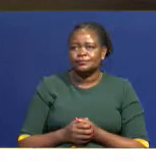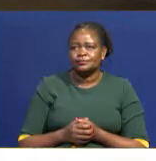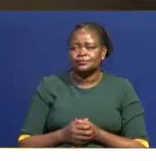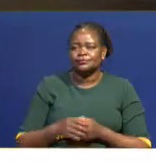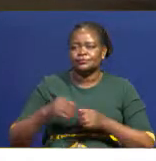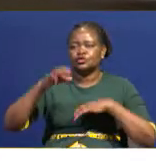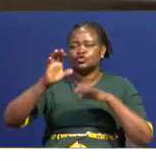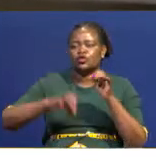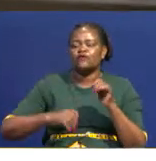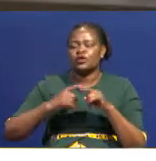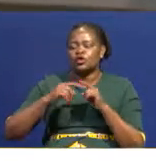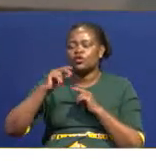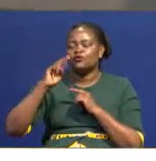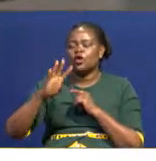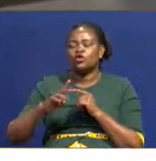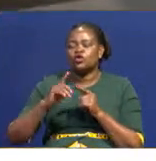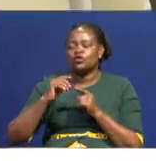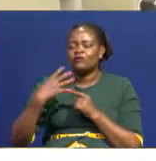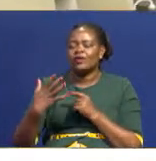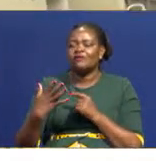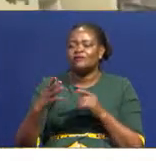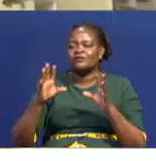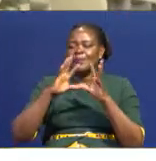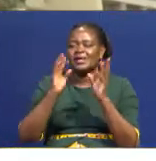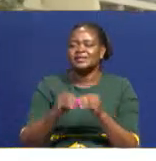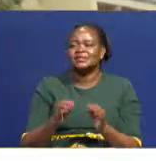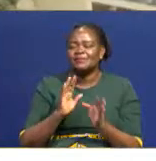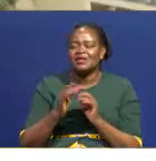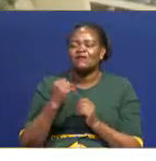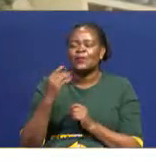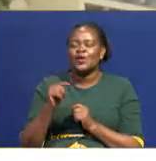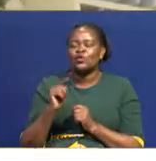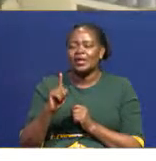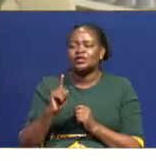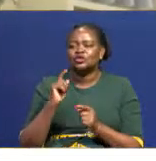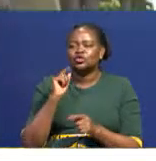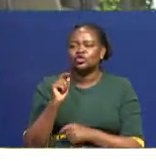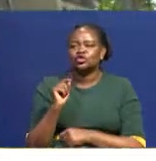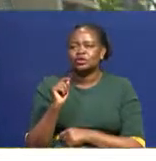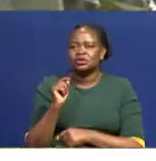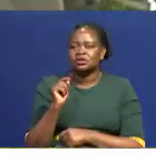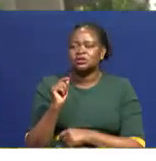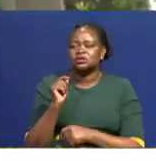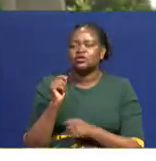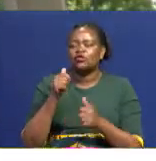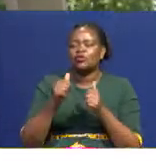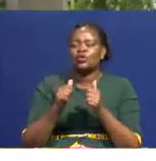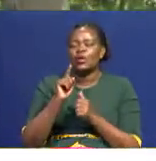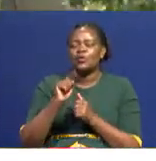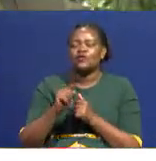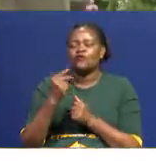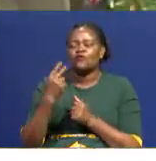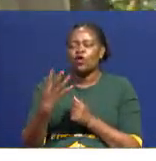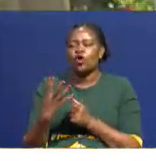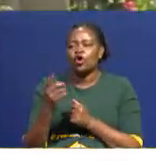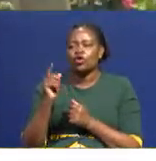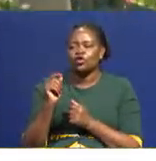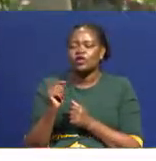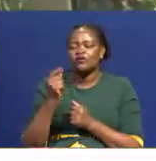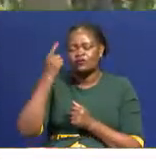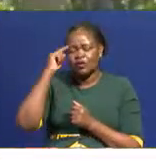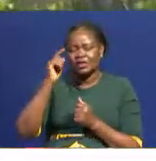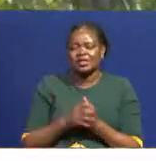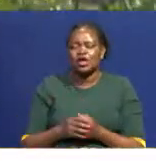The draft 2024-2025 budget is estimated at 4.1 trillion shillings, of which 1.24 trillion shillings is